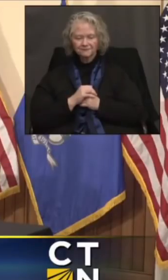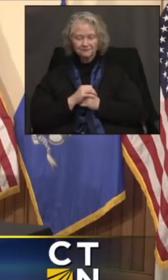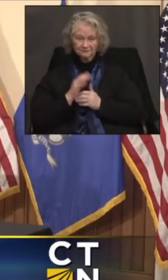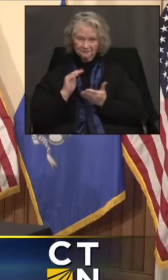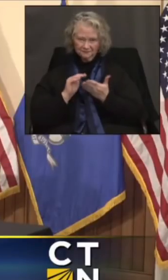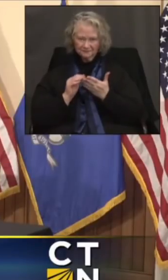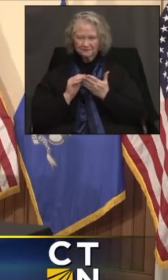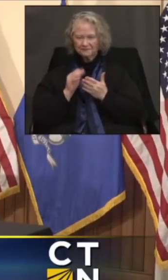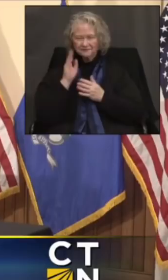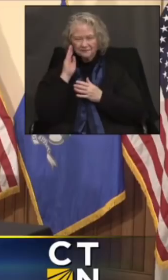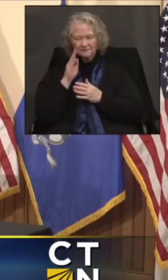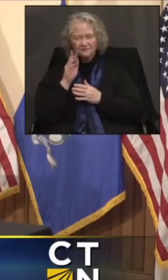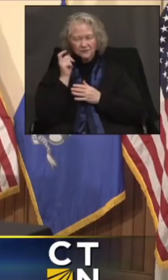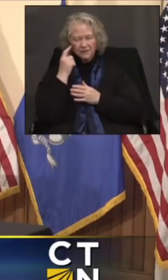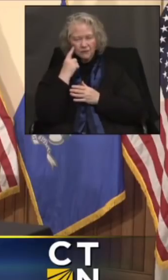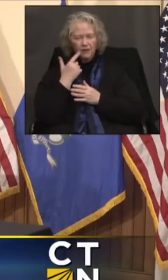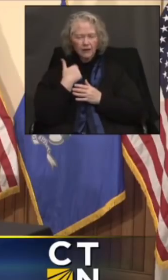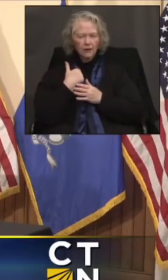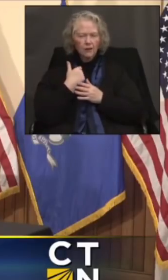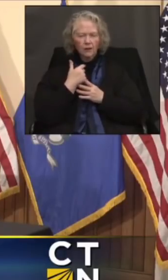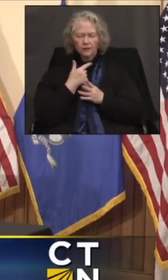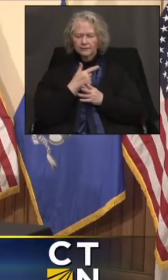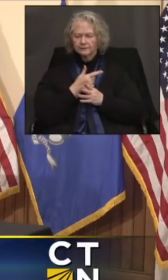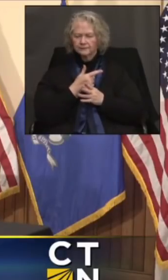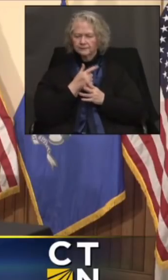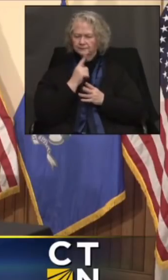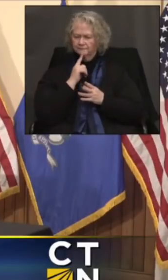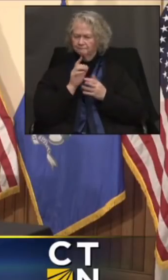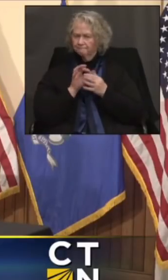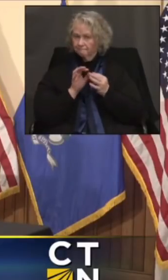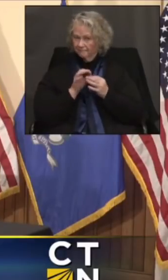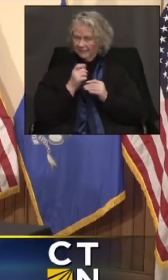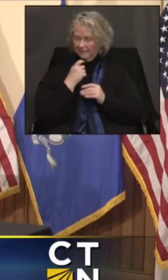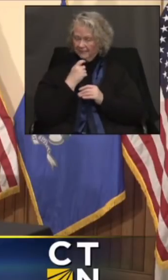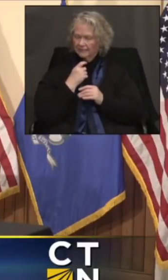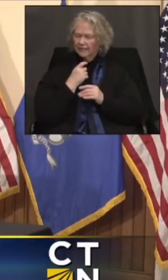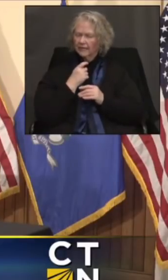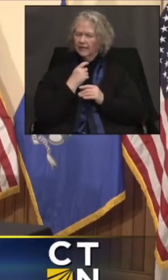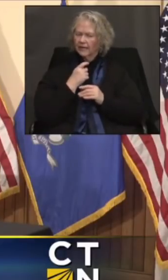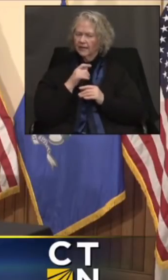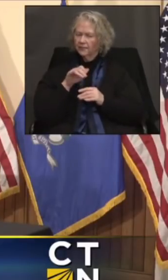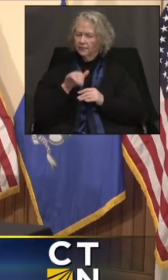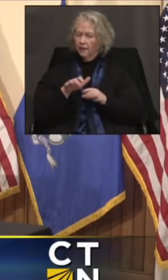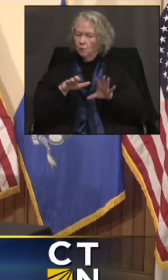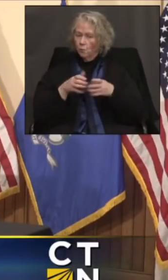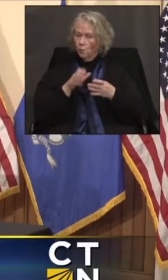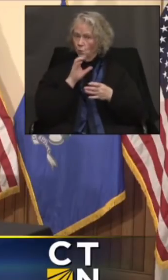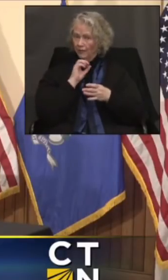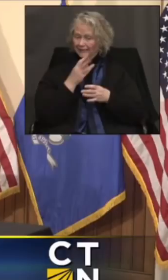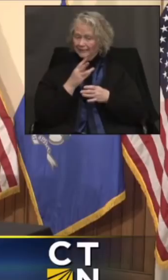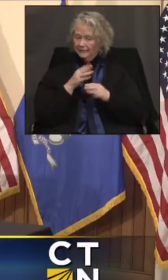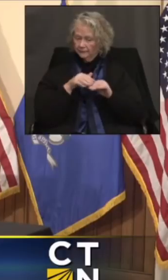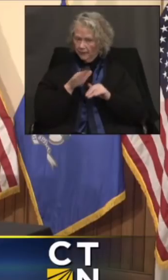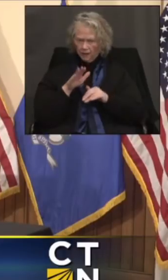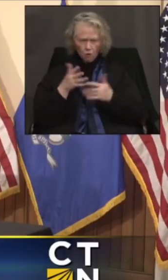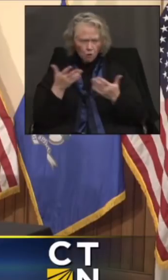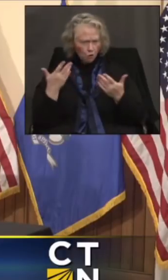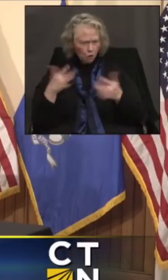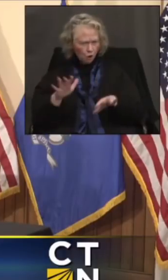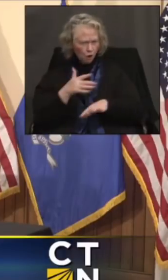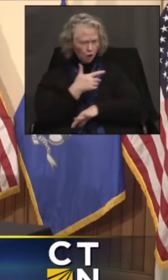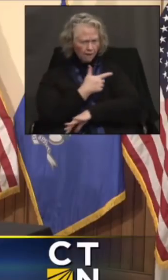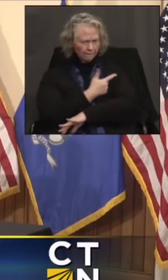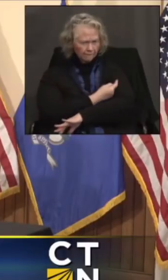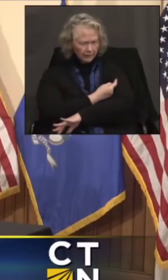Excuse me. Hi, Governor. Quickly following up on your last answer, you mentioned that the group 16 and older, a lot of them have been vaccinated